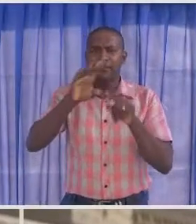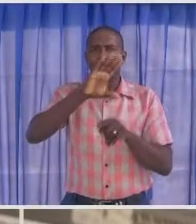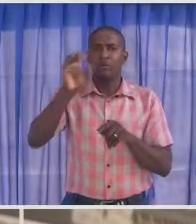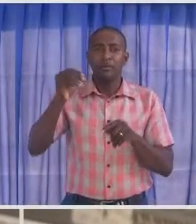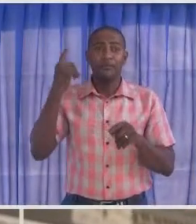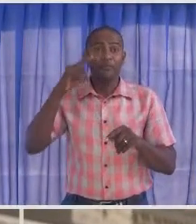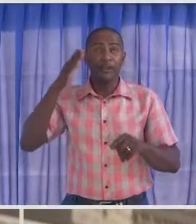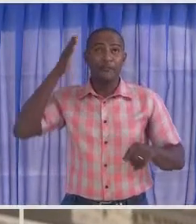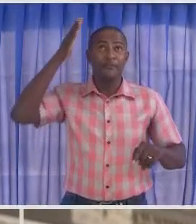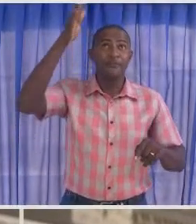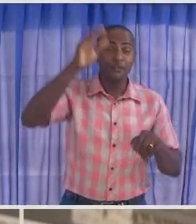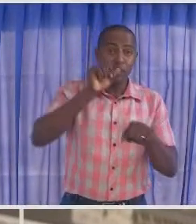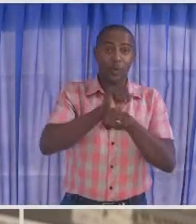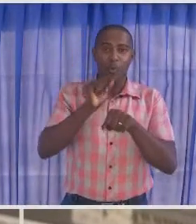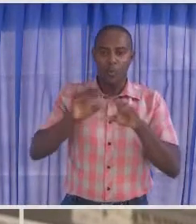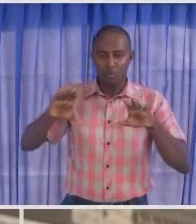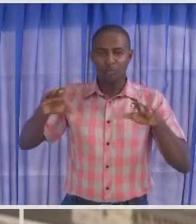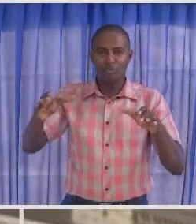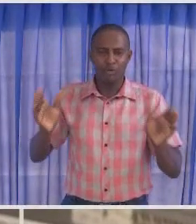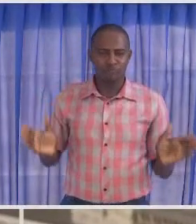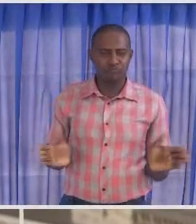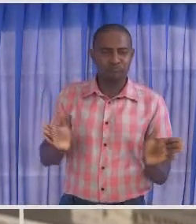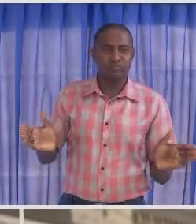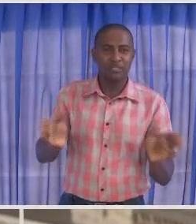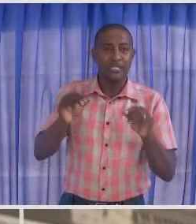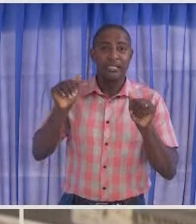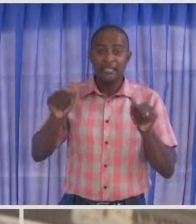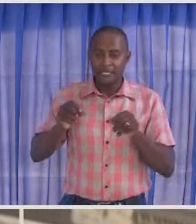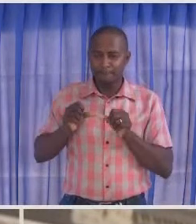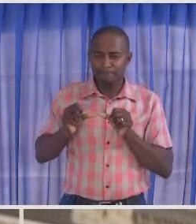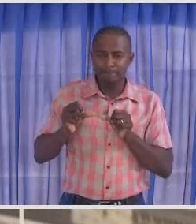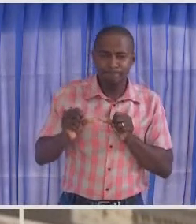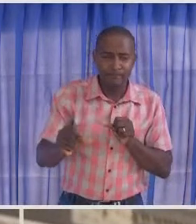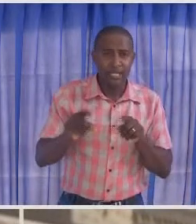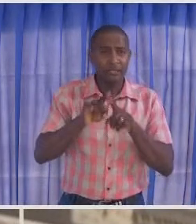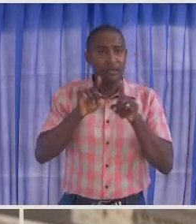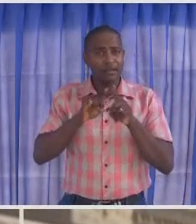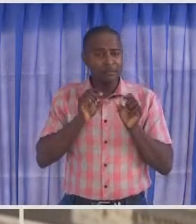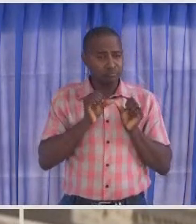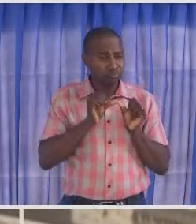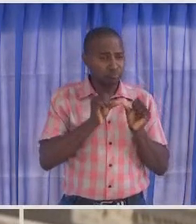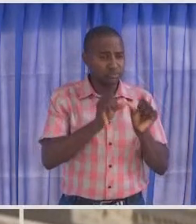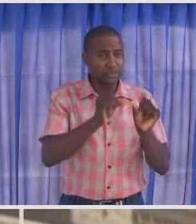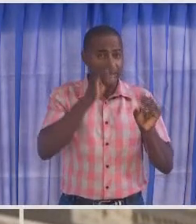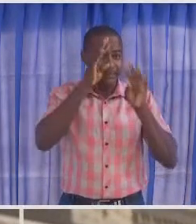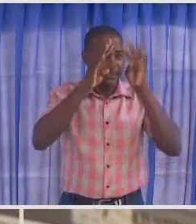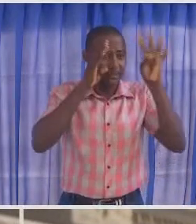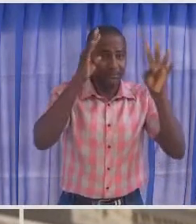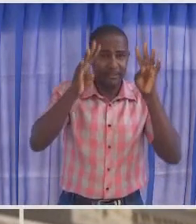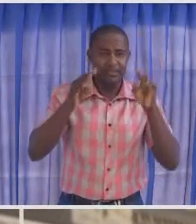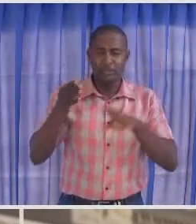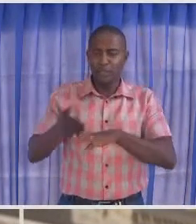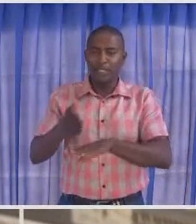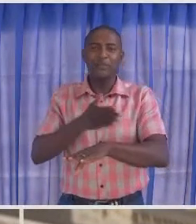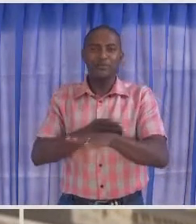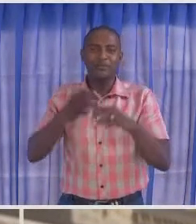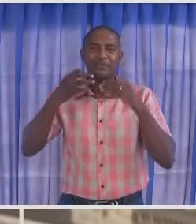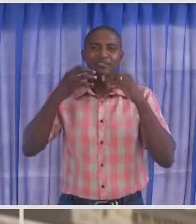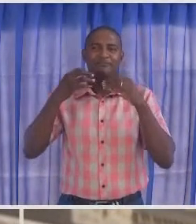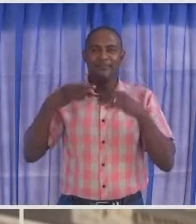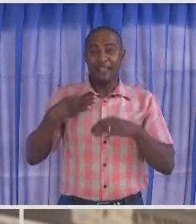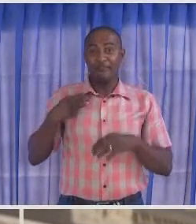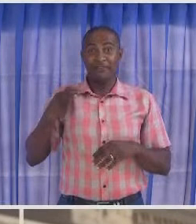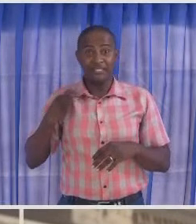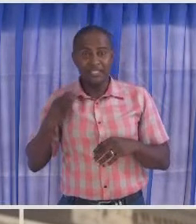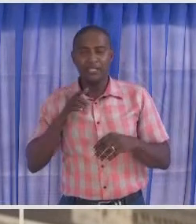future workforce, so there can be some continuity, there can be constant innovation, and with the hope of improving the value chain and